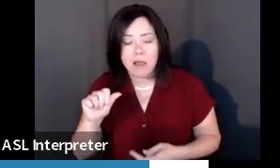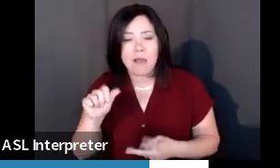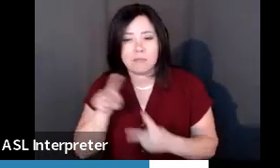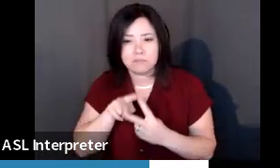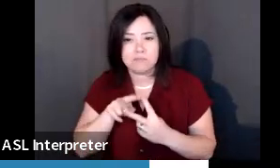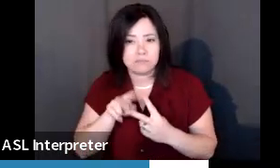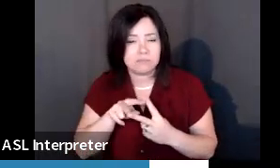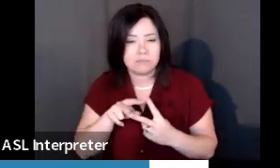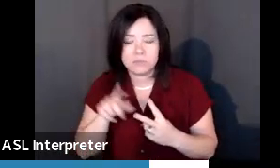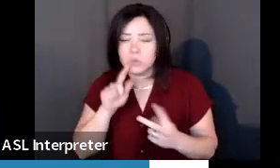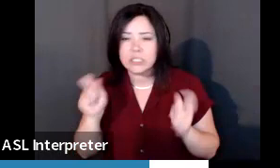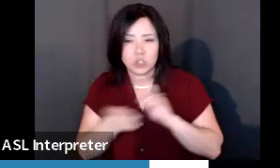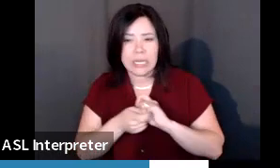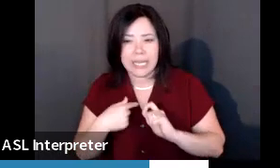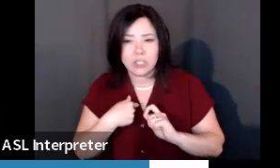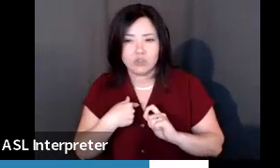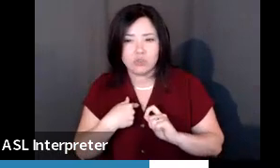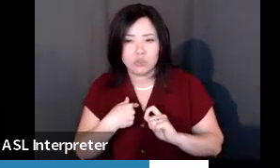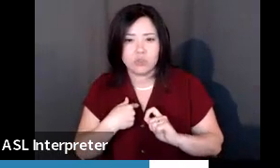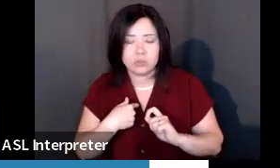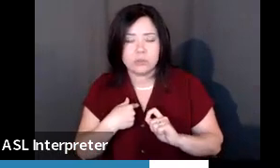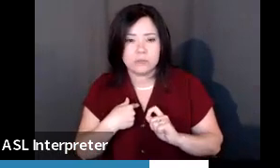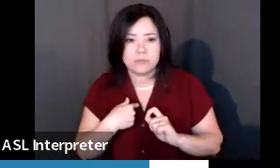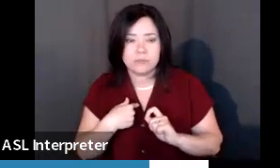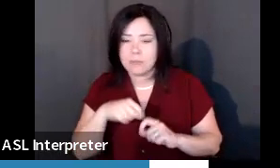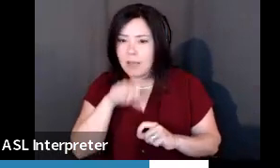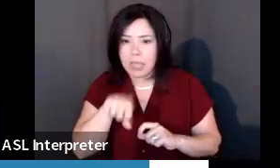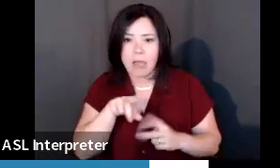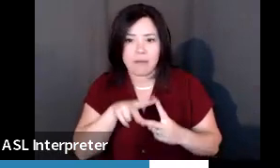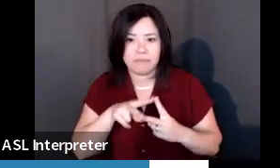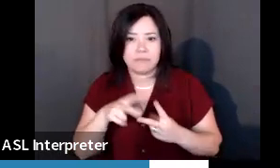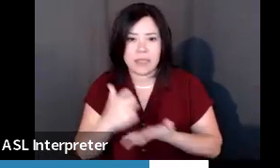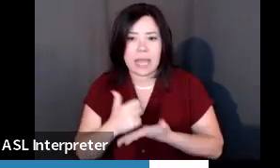a game changer for me, and I love how they can help